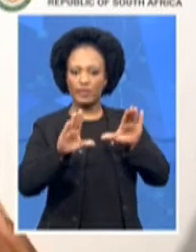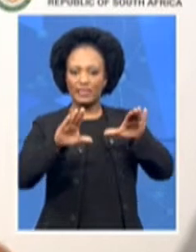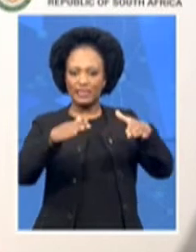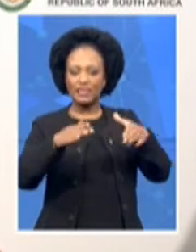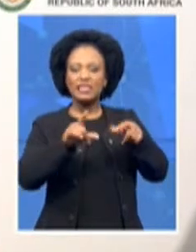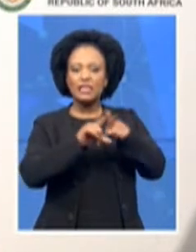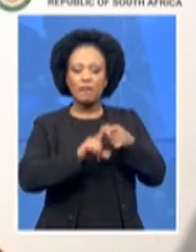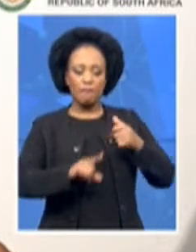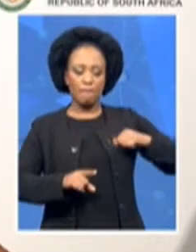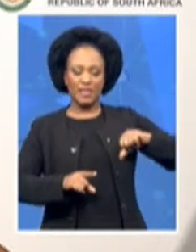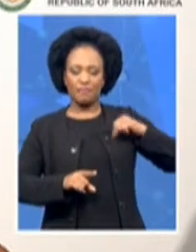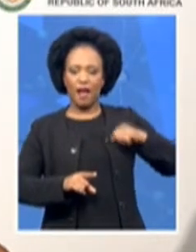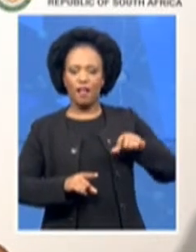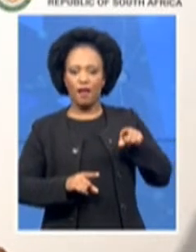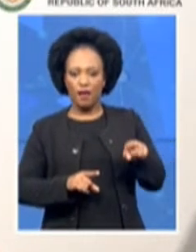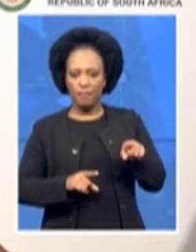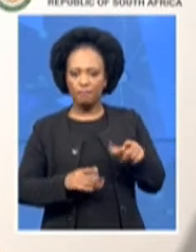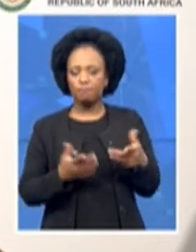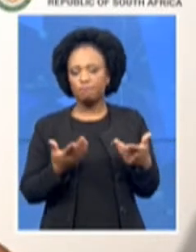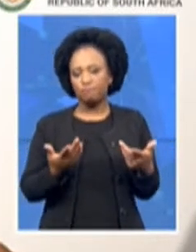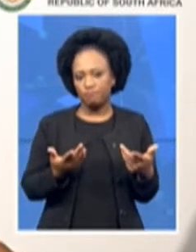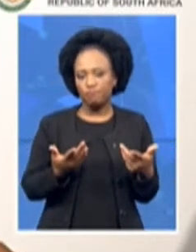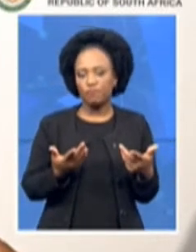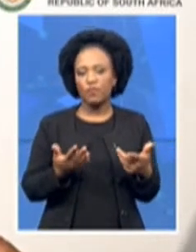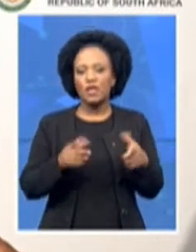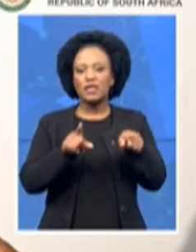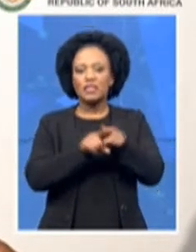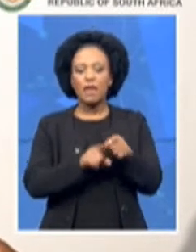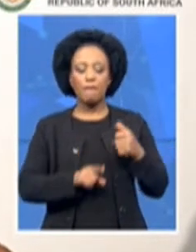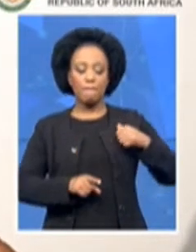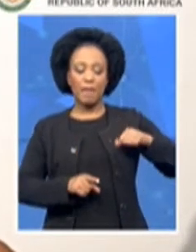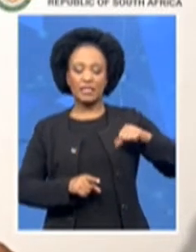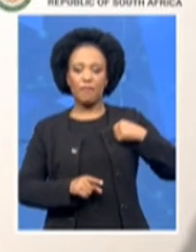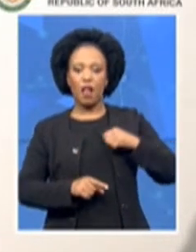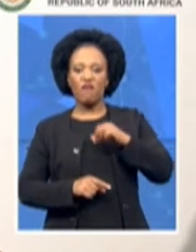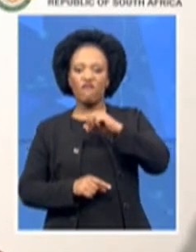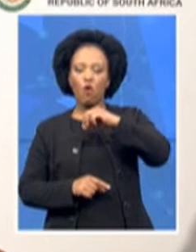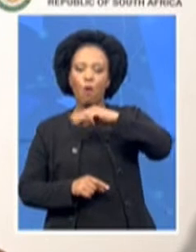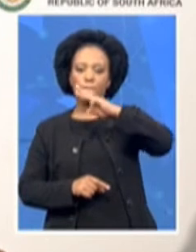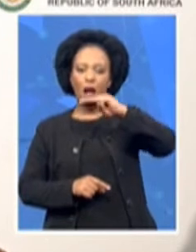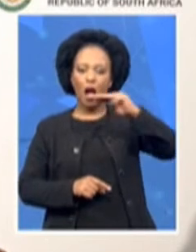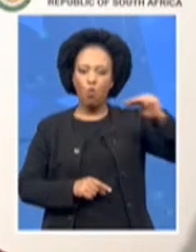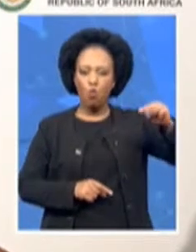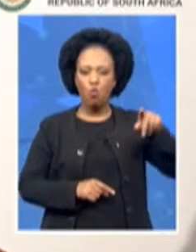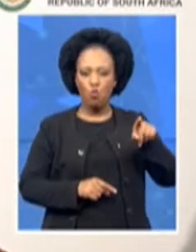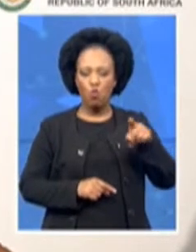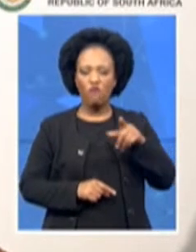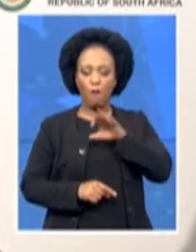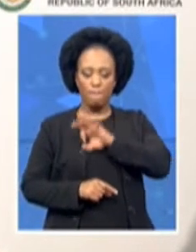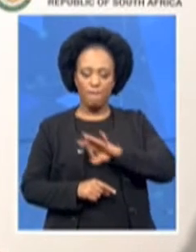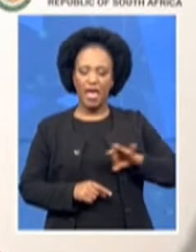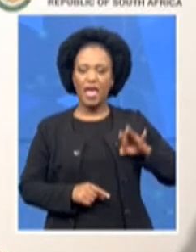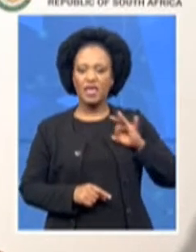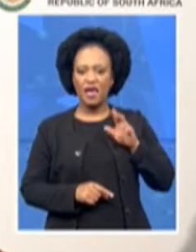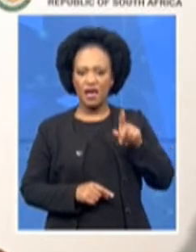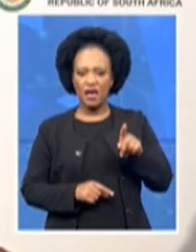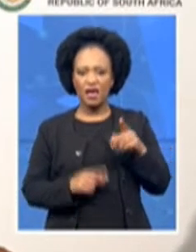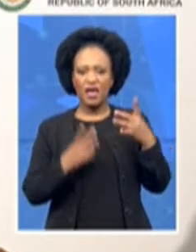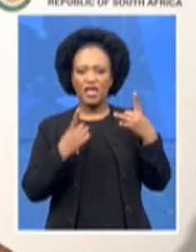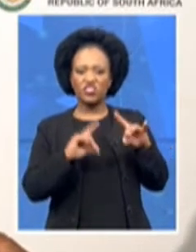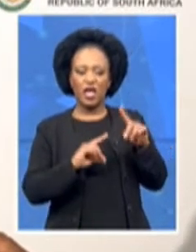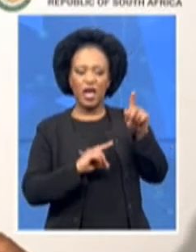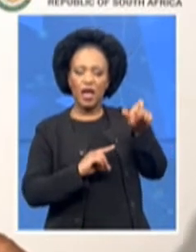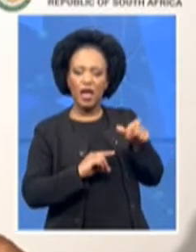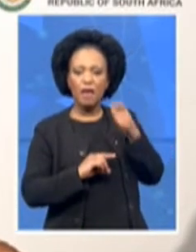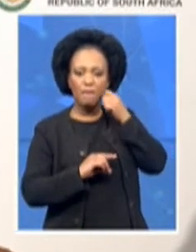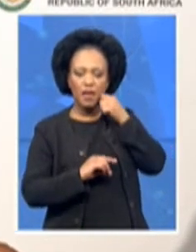the municipality of Mangaung with the mayor. So the chairman of council is like the mayor of UCT. So